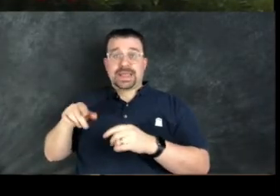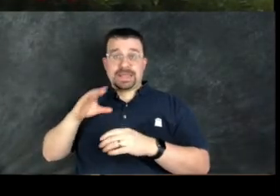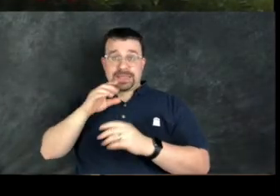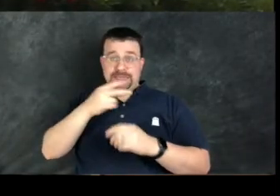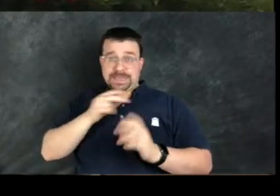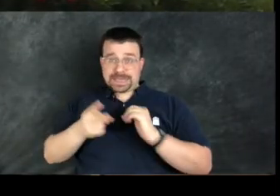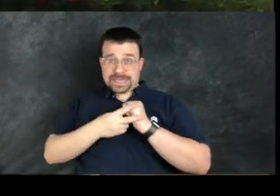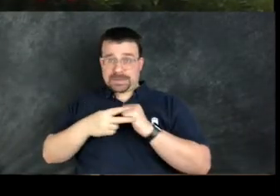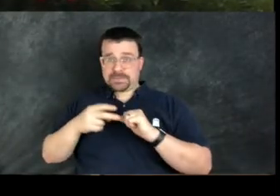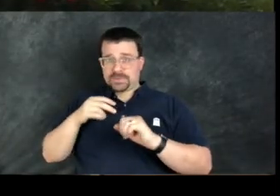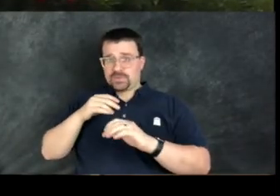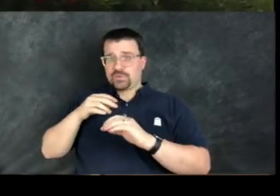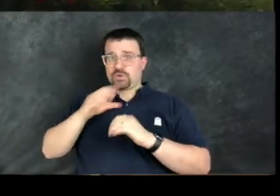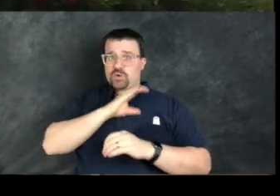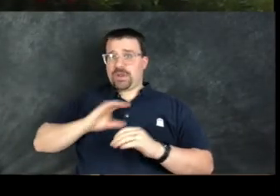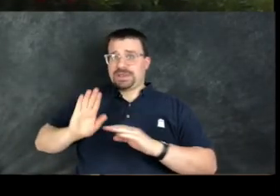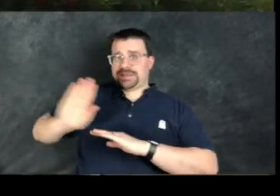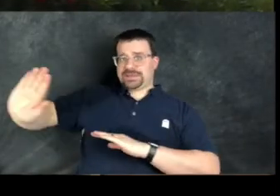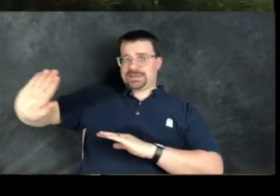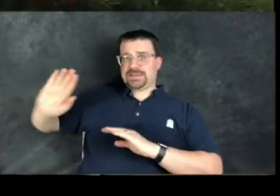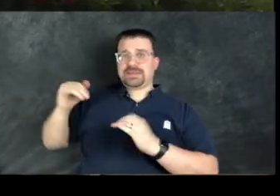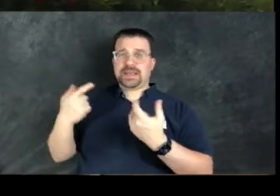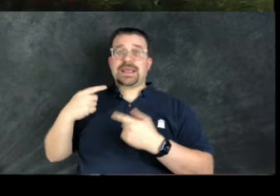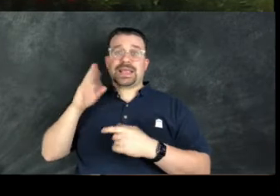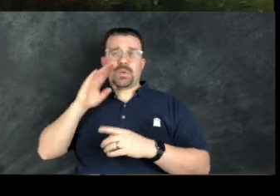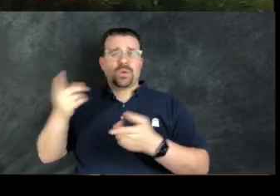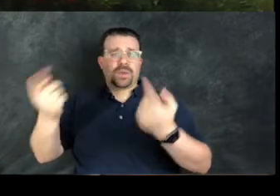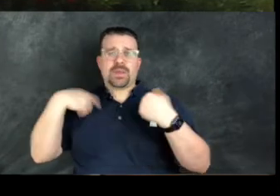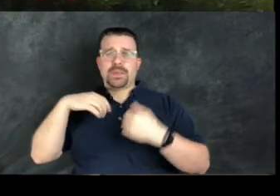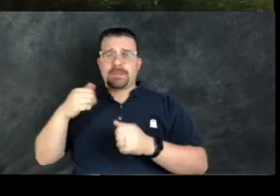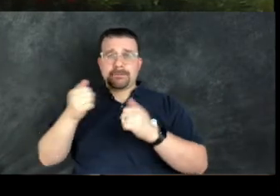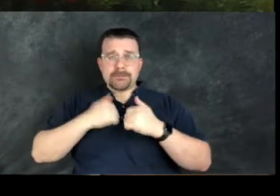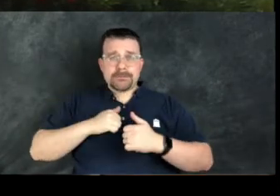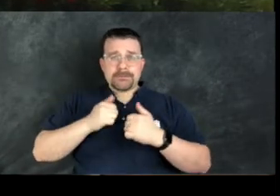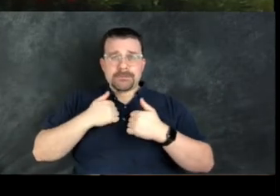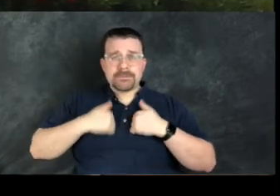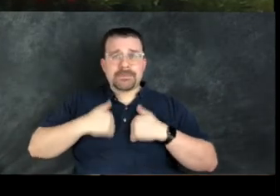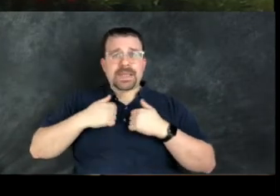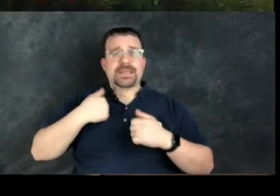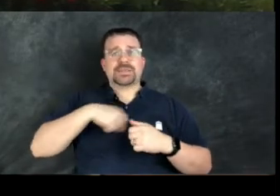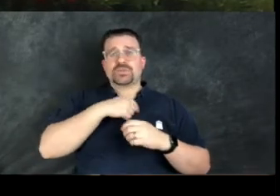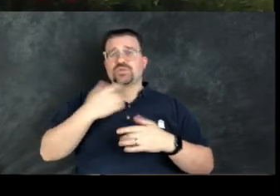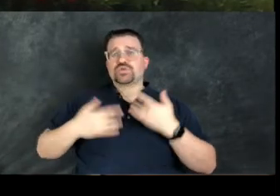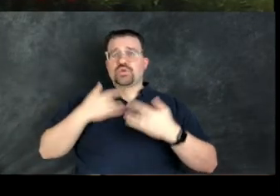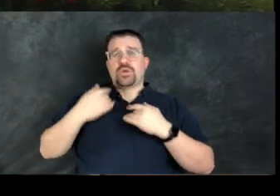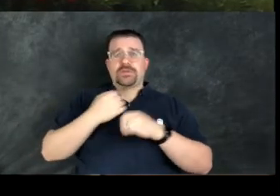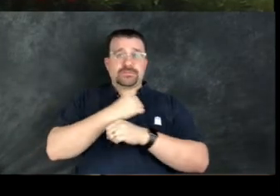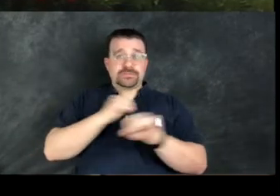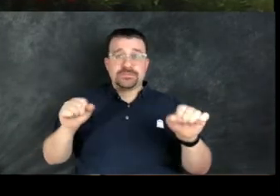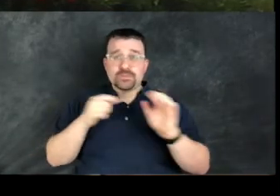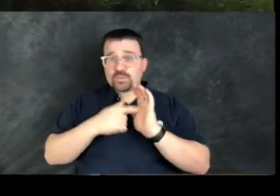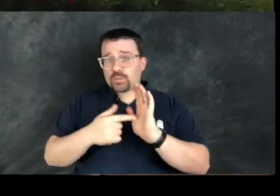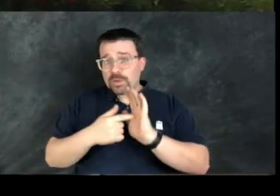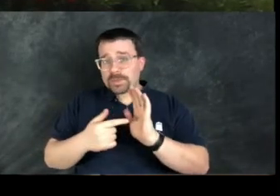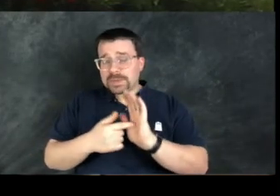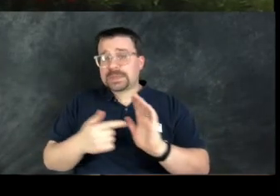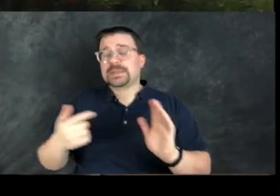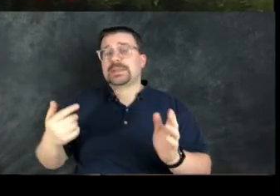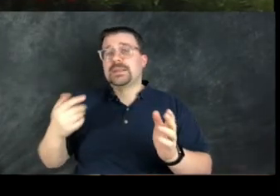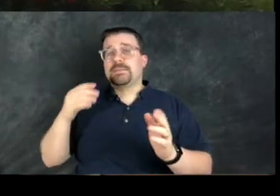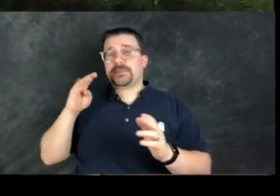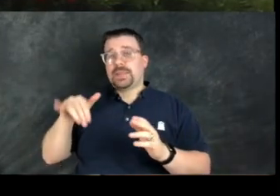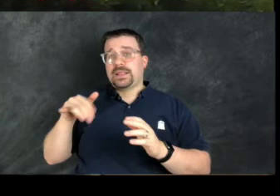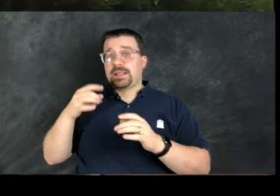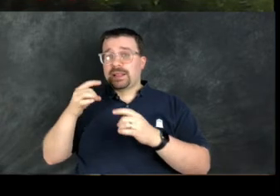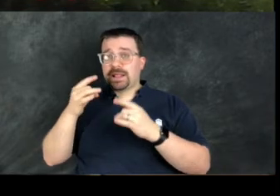today, he will come and bathe us in the joy of our deliverance that is represented by the light of